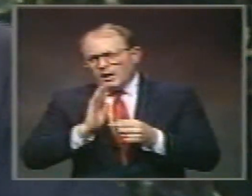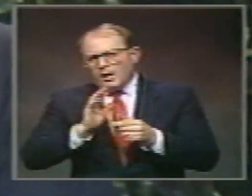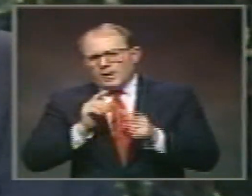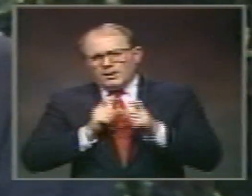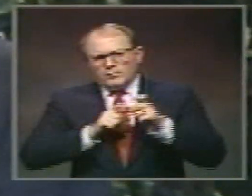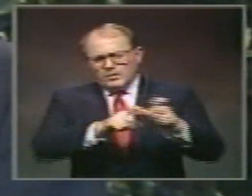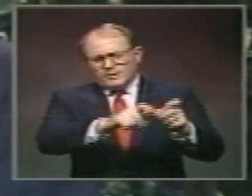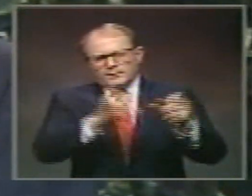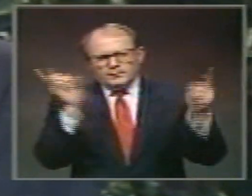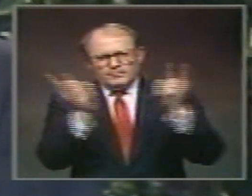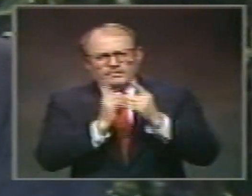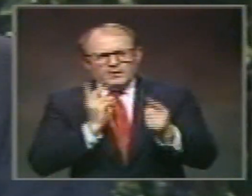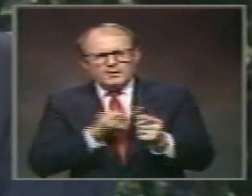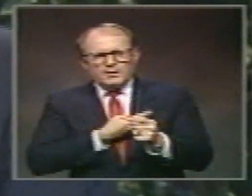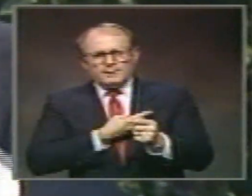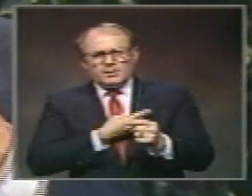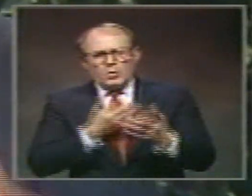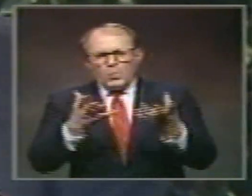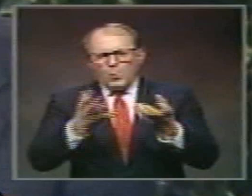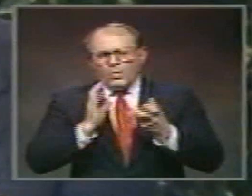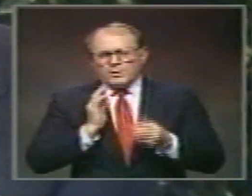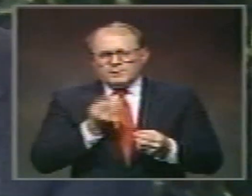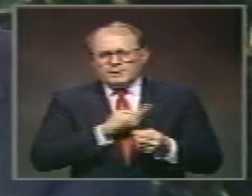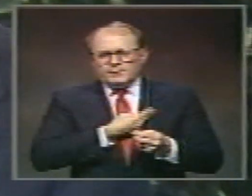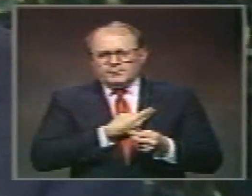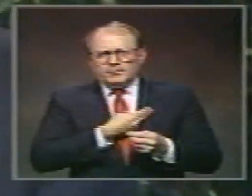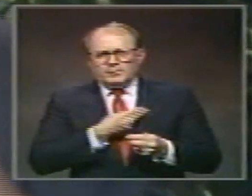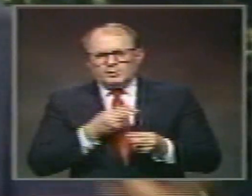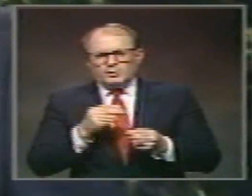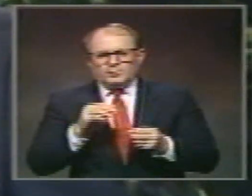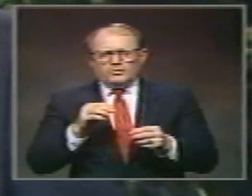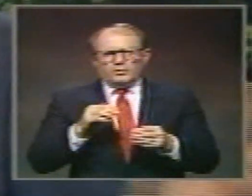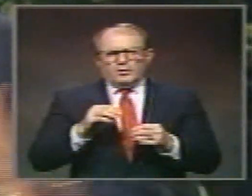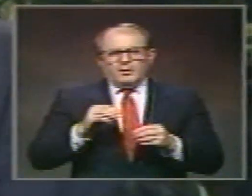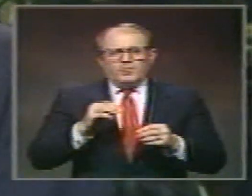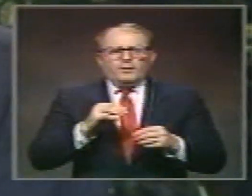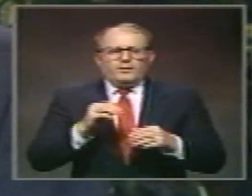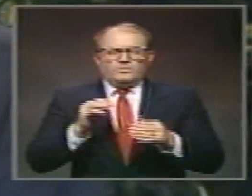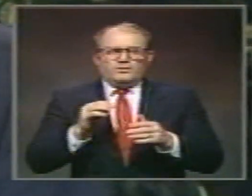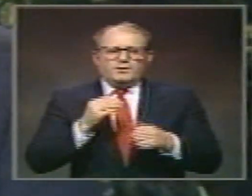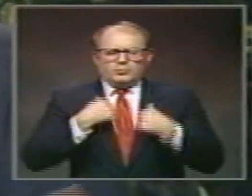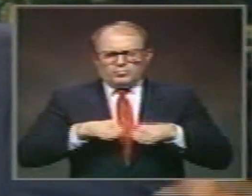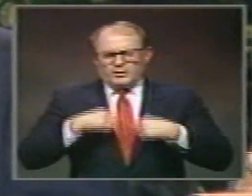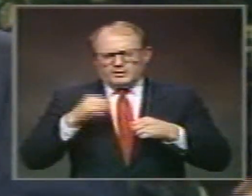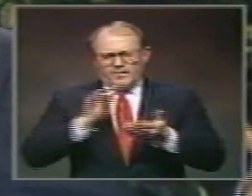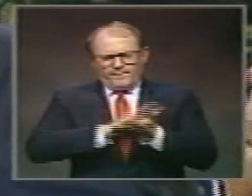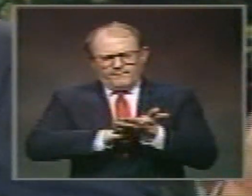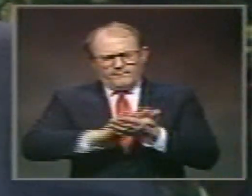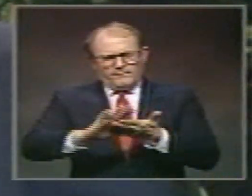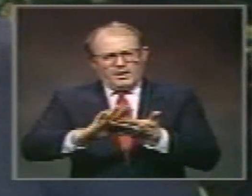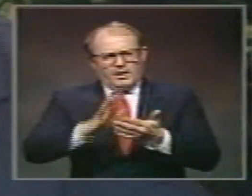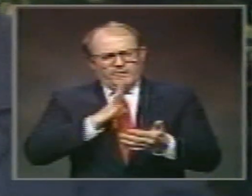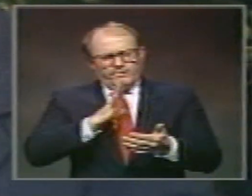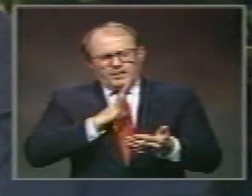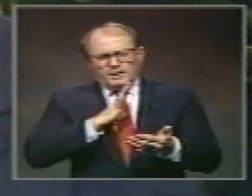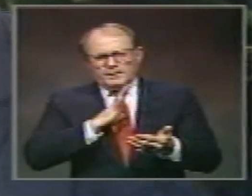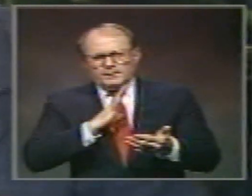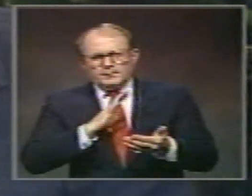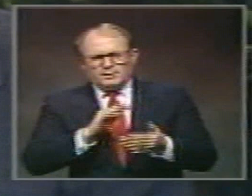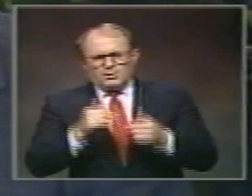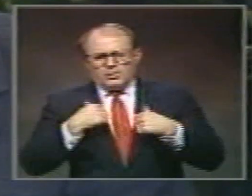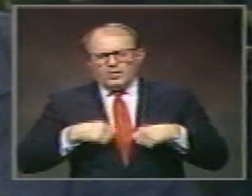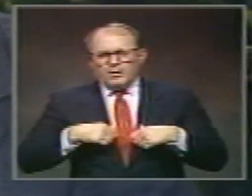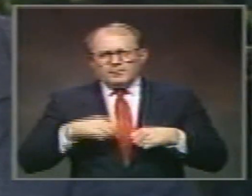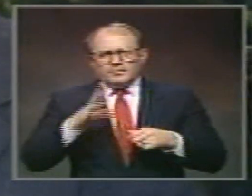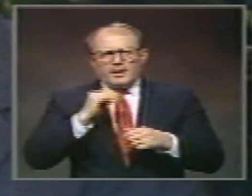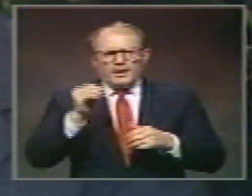of righteousness on their backs and the ring of sonship on their fingers and shoes on their feet. There's a banquet spread in heaven, and